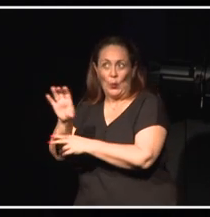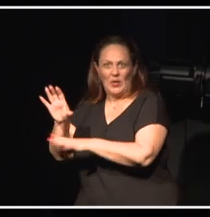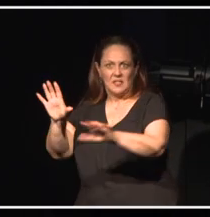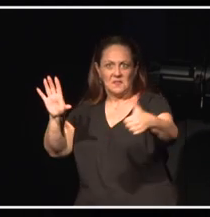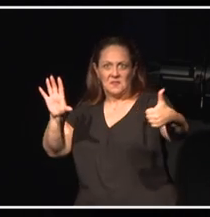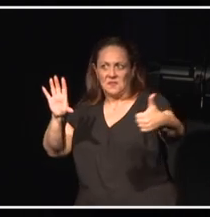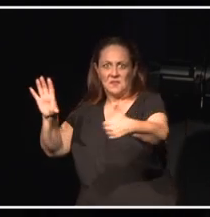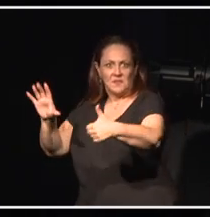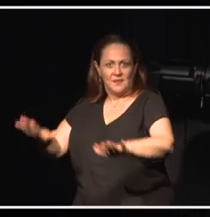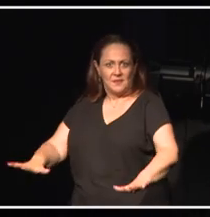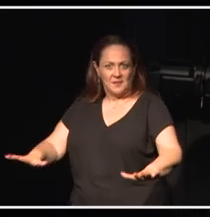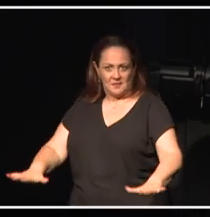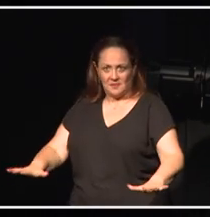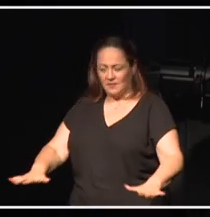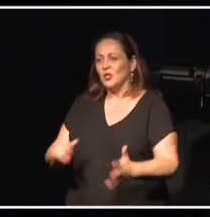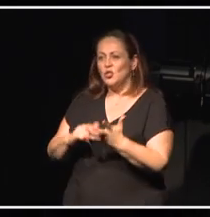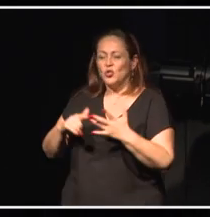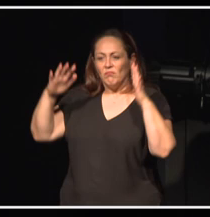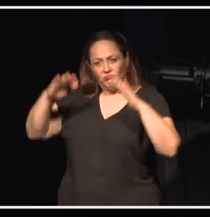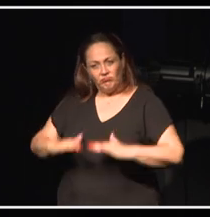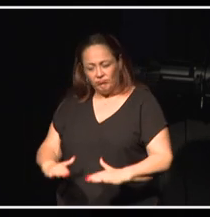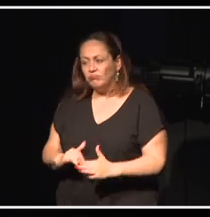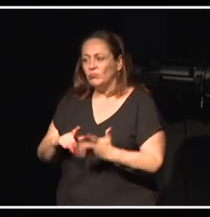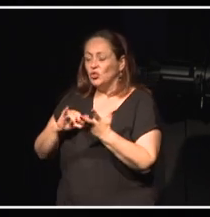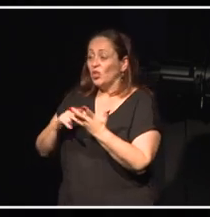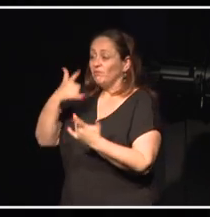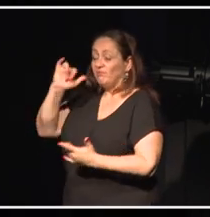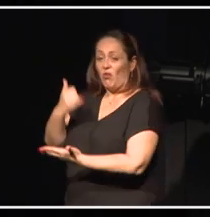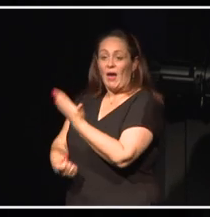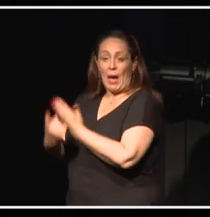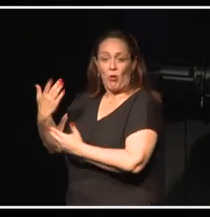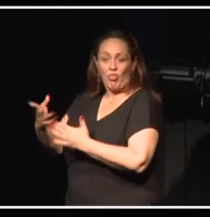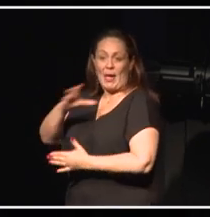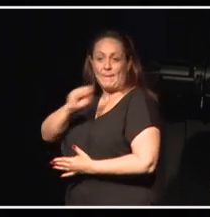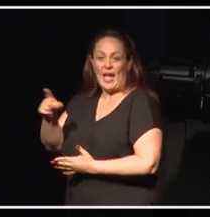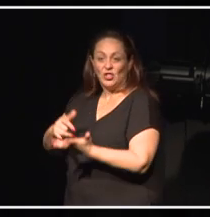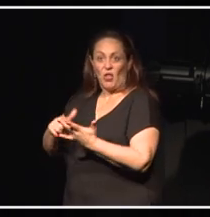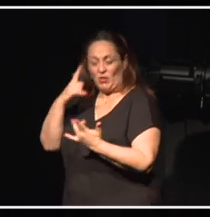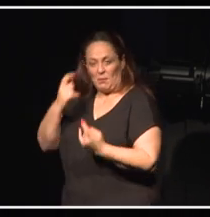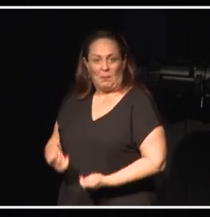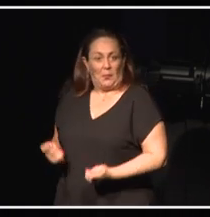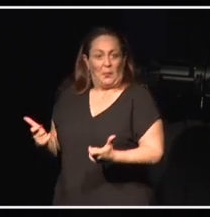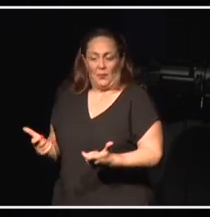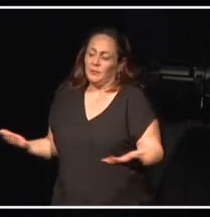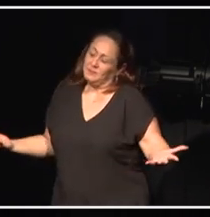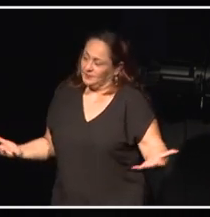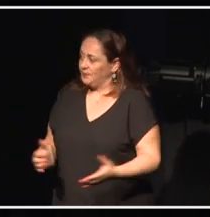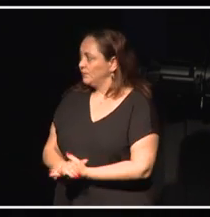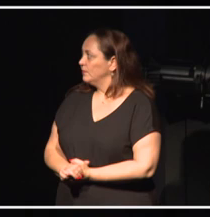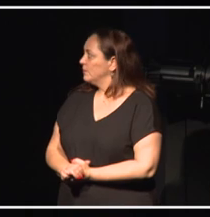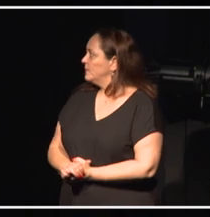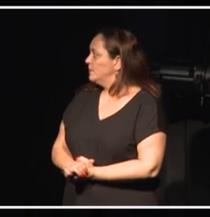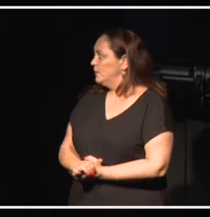stood up for herself and, you know, brought down some consequences on a man, and they did not like it, I'll tell you that much. So